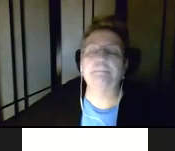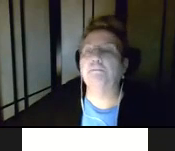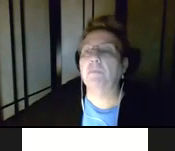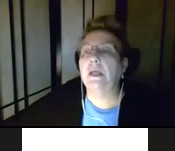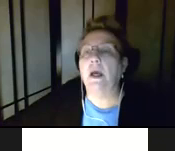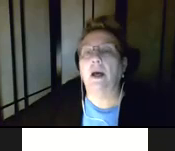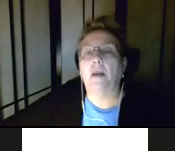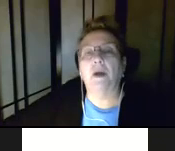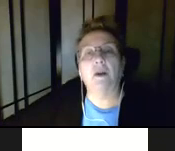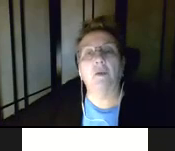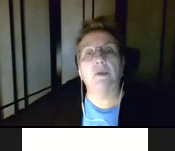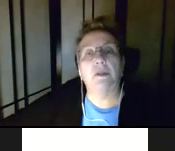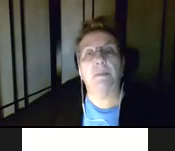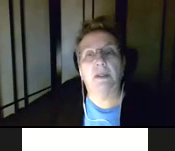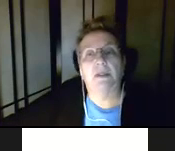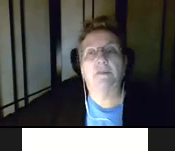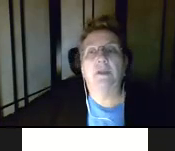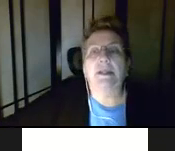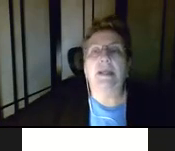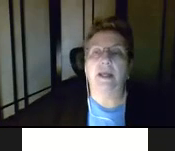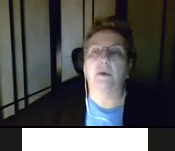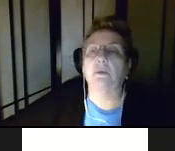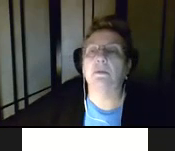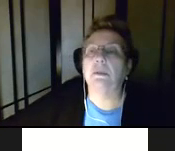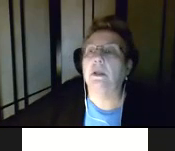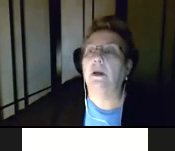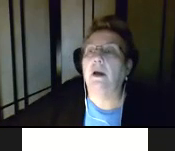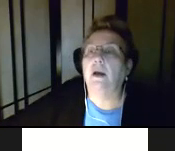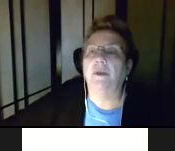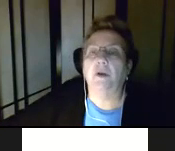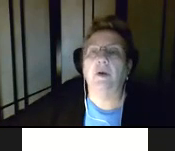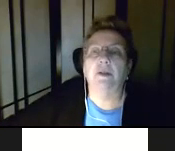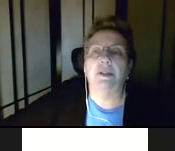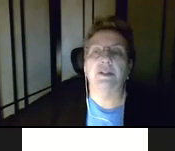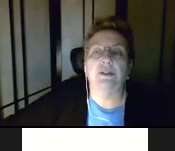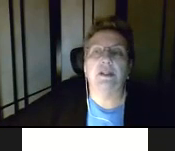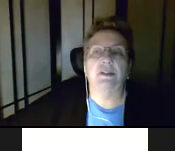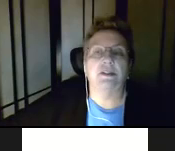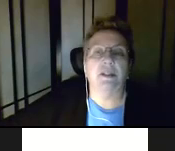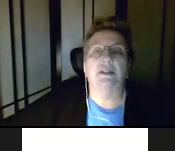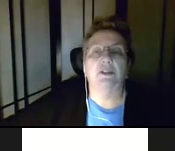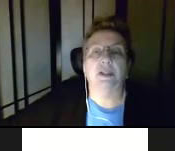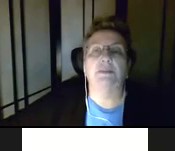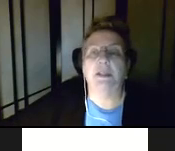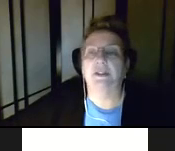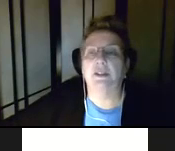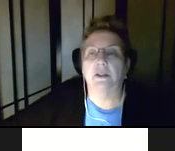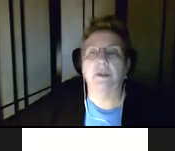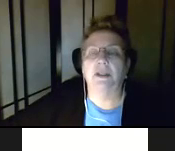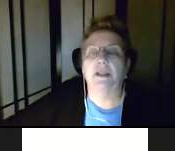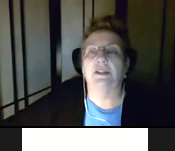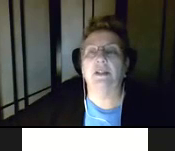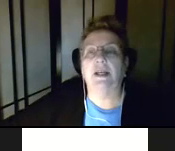okay? Along with being differently able, there go other issues such as things to